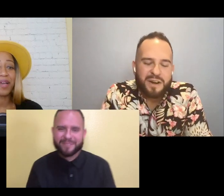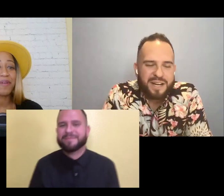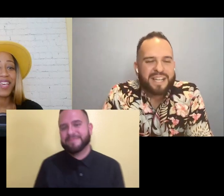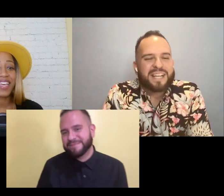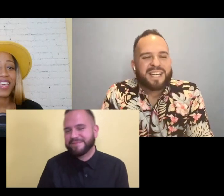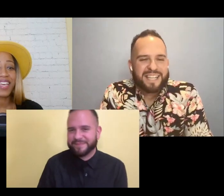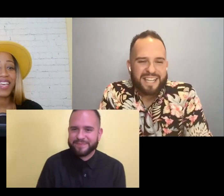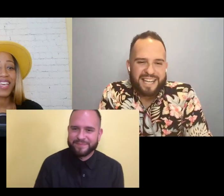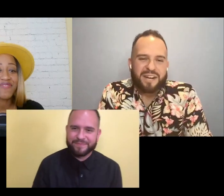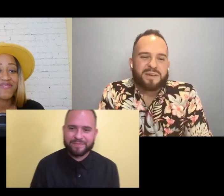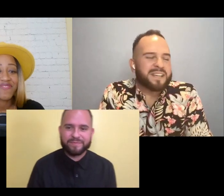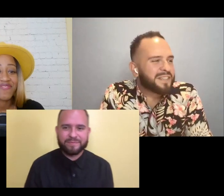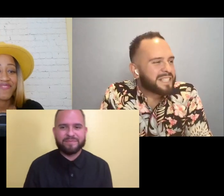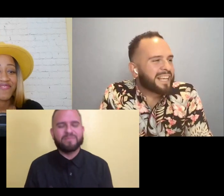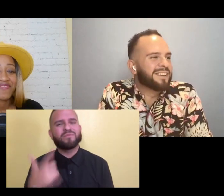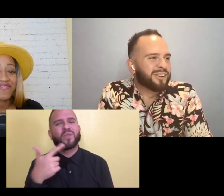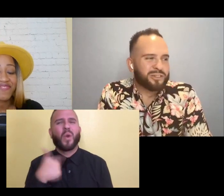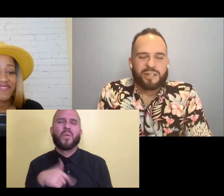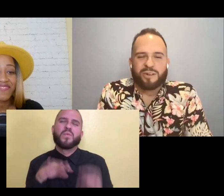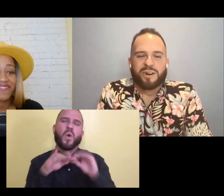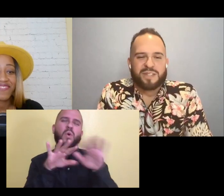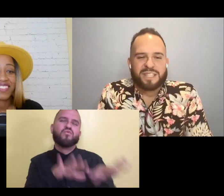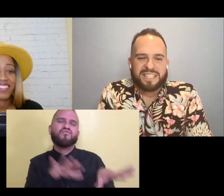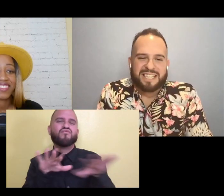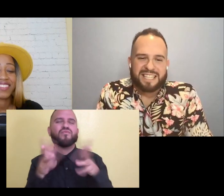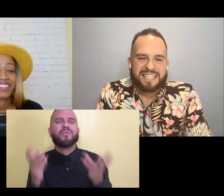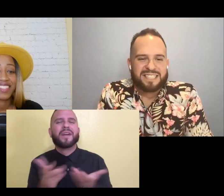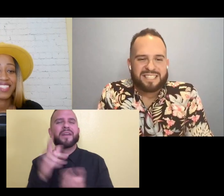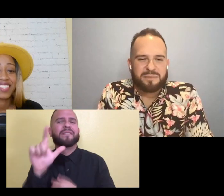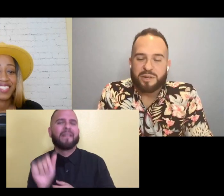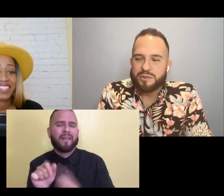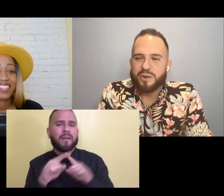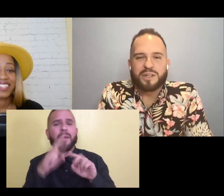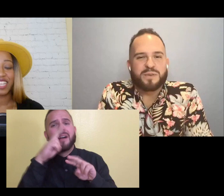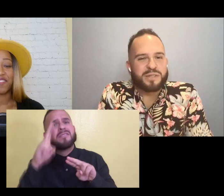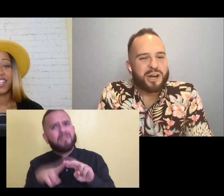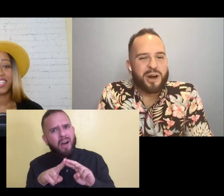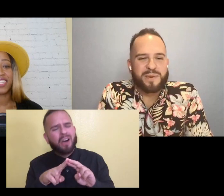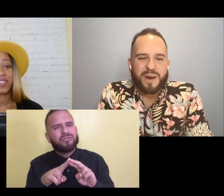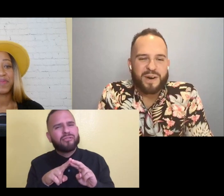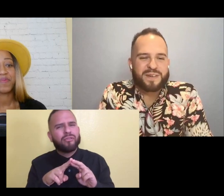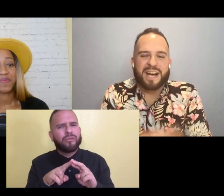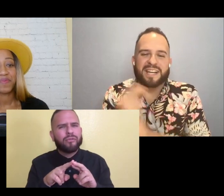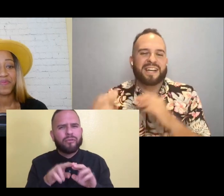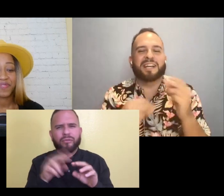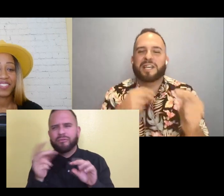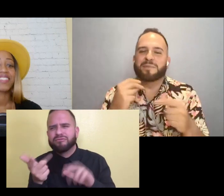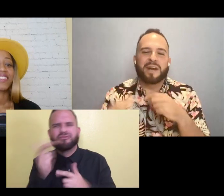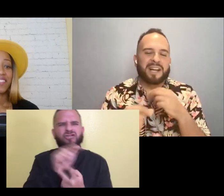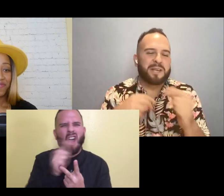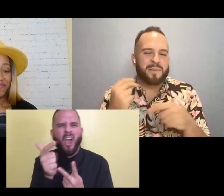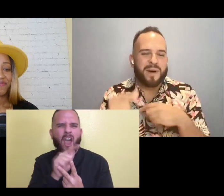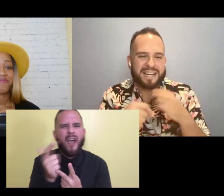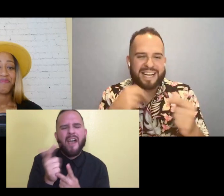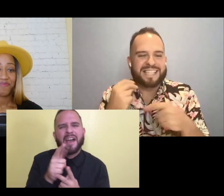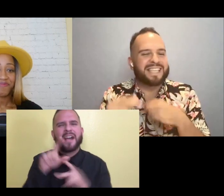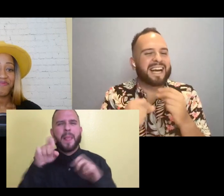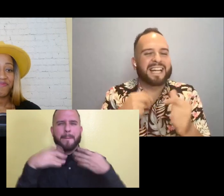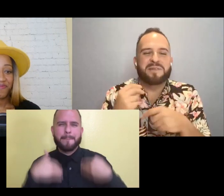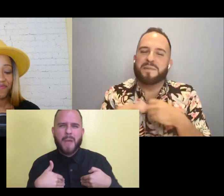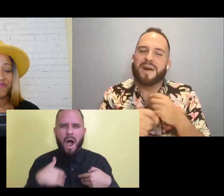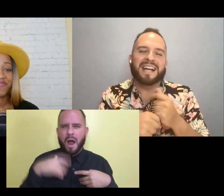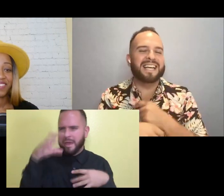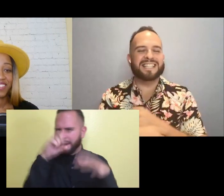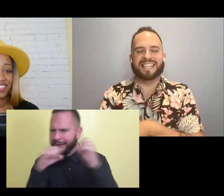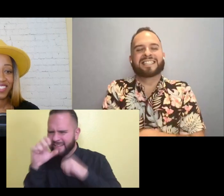take my it. way. Yeah, we definitely take it a little slower over here in LA. But it's fun to switch it Definitely. up. You gotta keep your body guessing, you